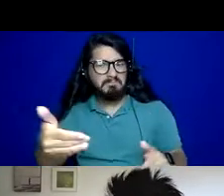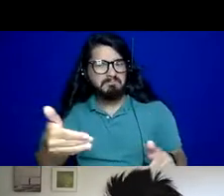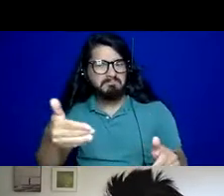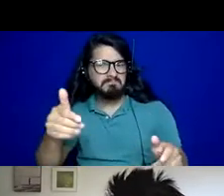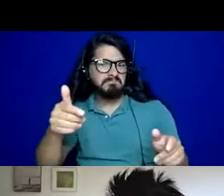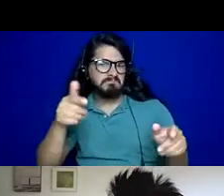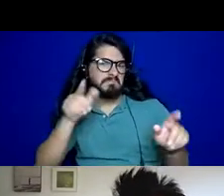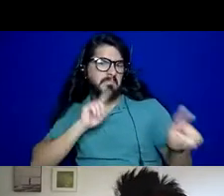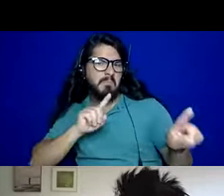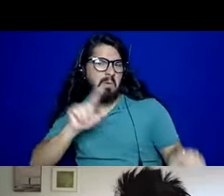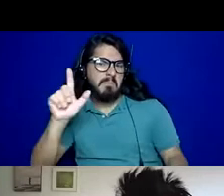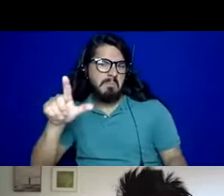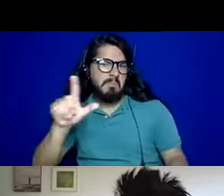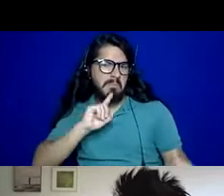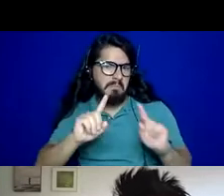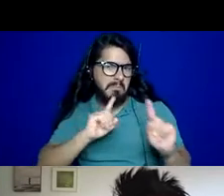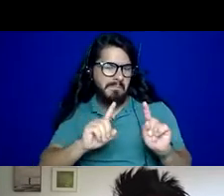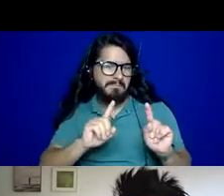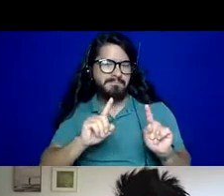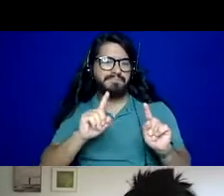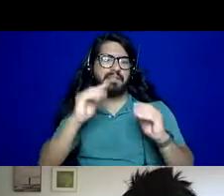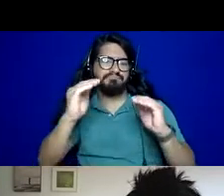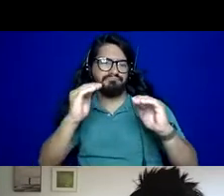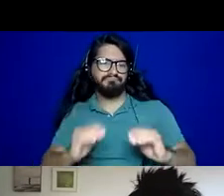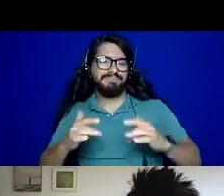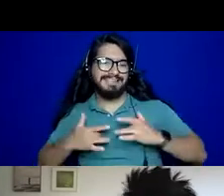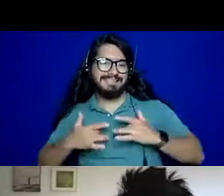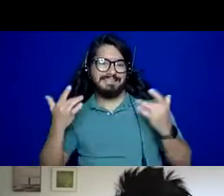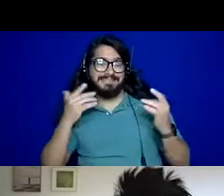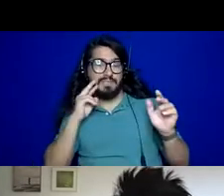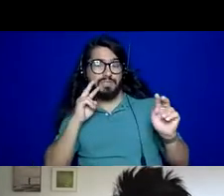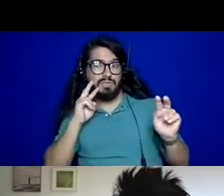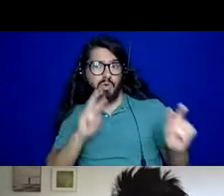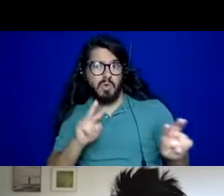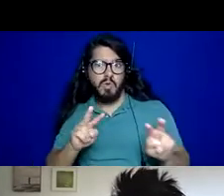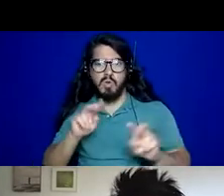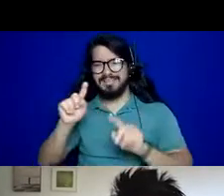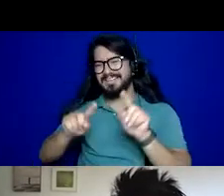And then we'll start to look at, do another activity to look at sensors in our environments.